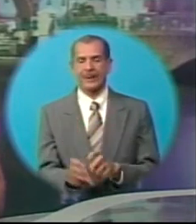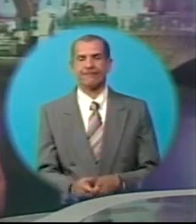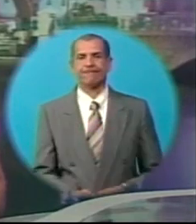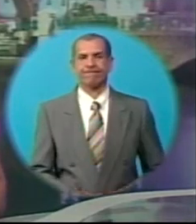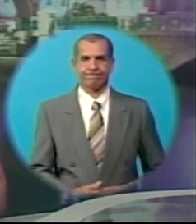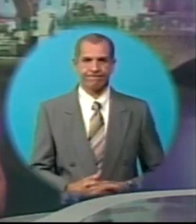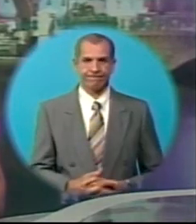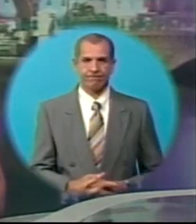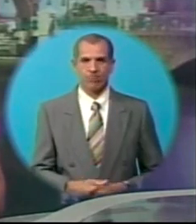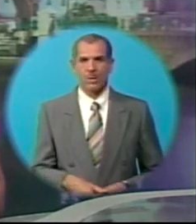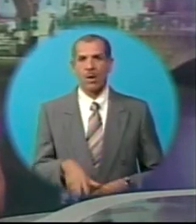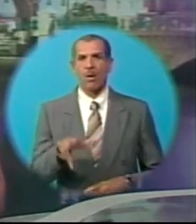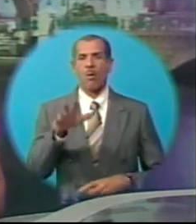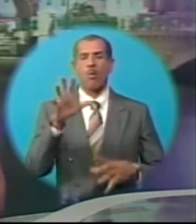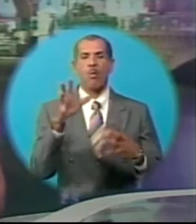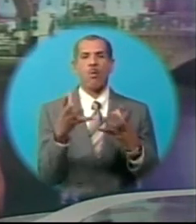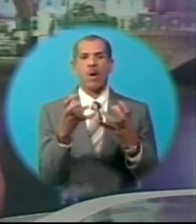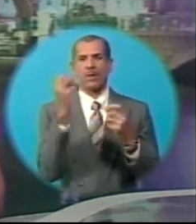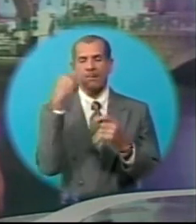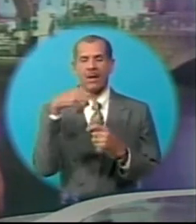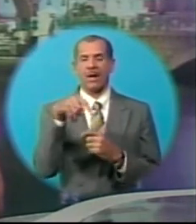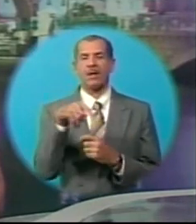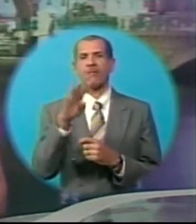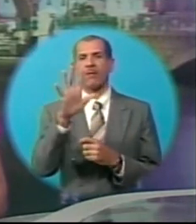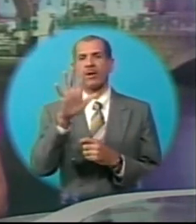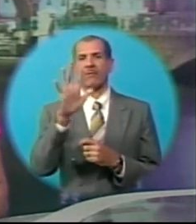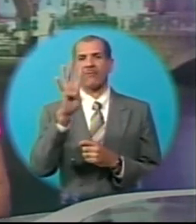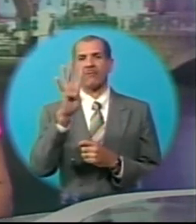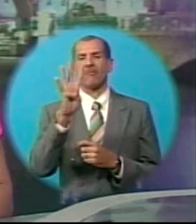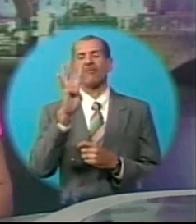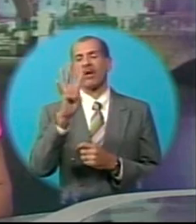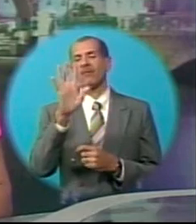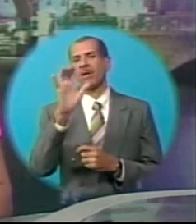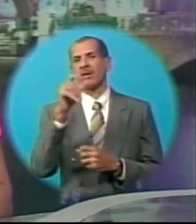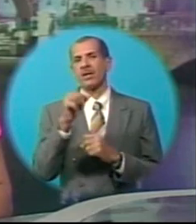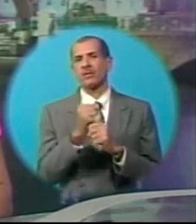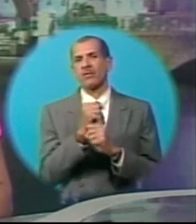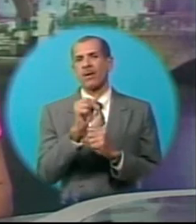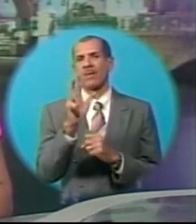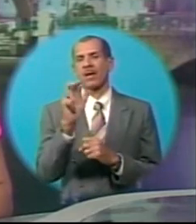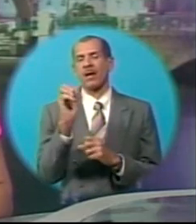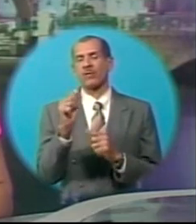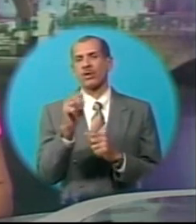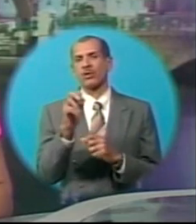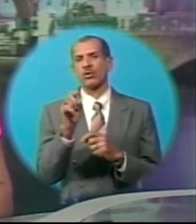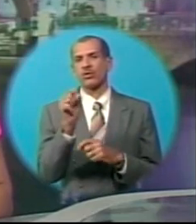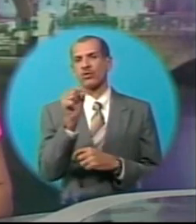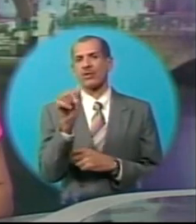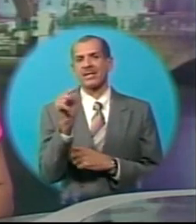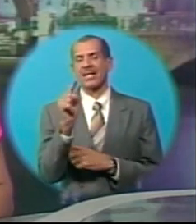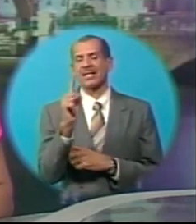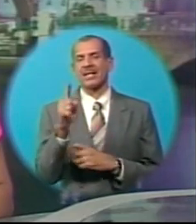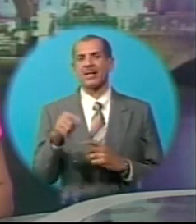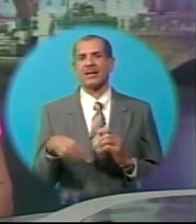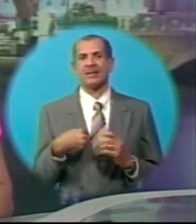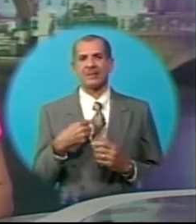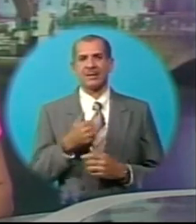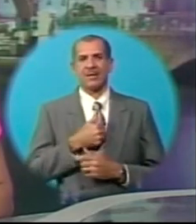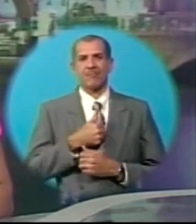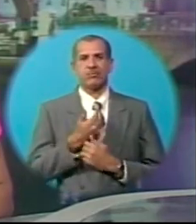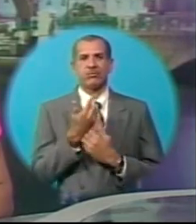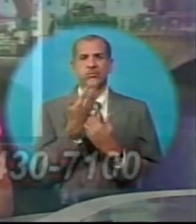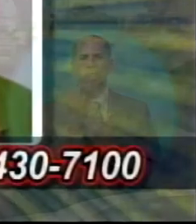Well, wanted man 45-year-old Ricky Kenneth Yearwood of 3rd Avenue, Grisette, St. Michael, has turned himself into